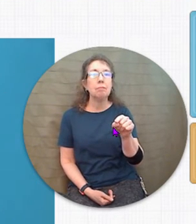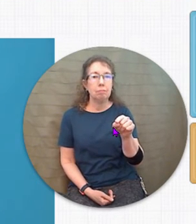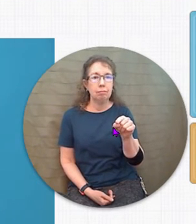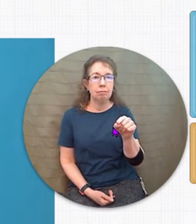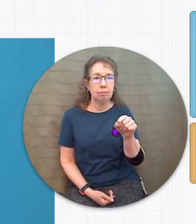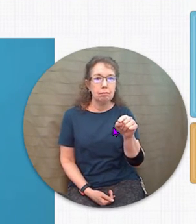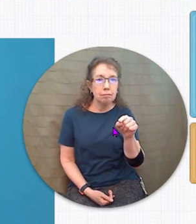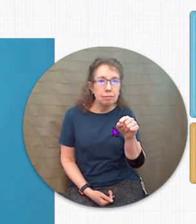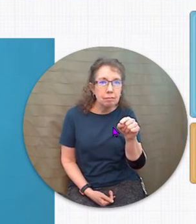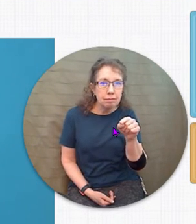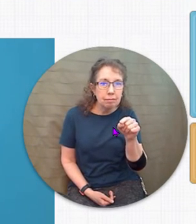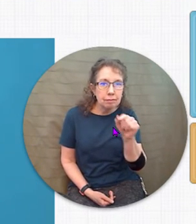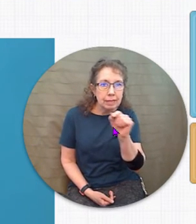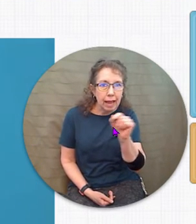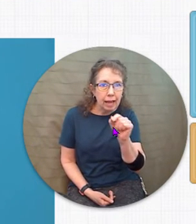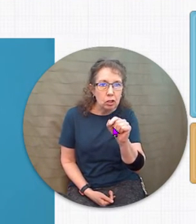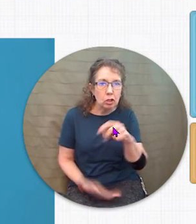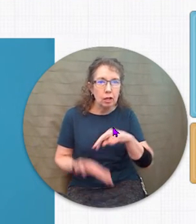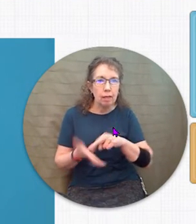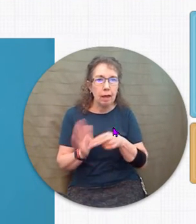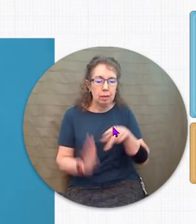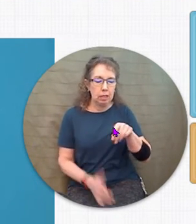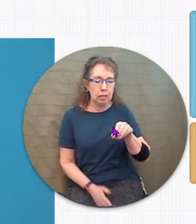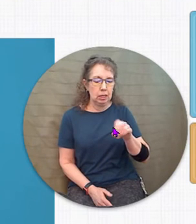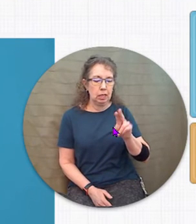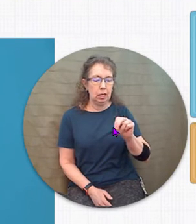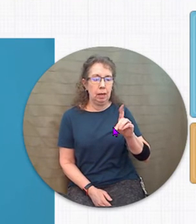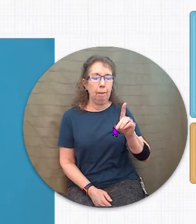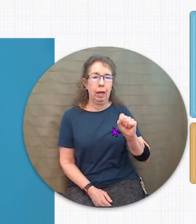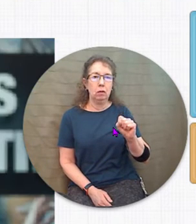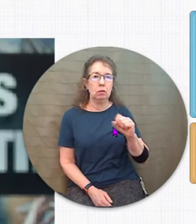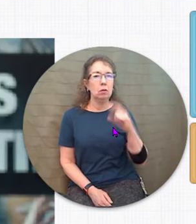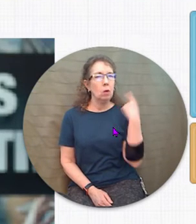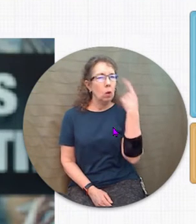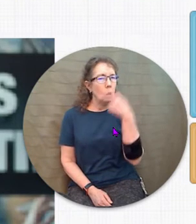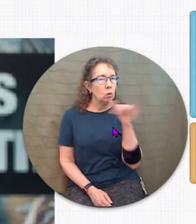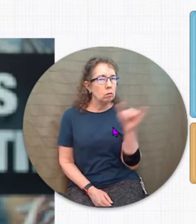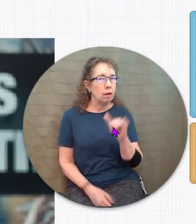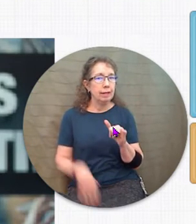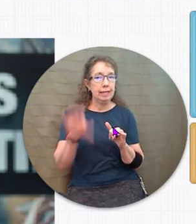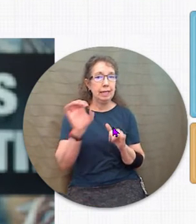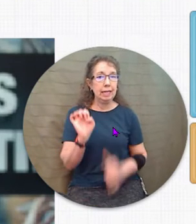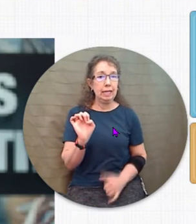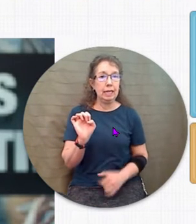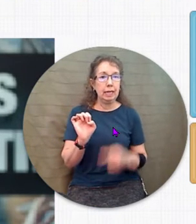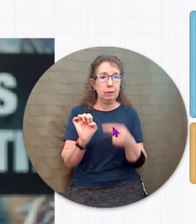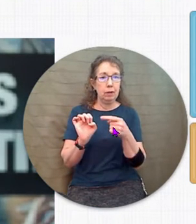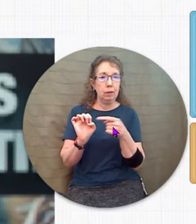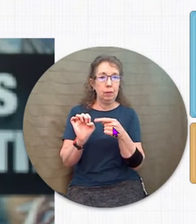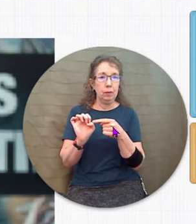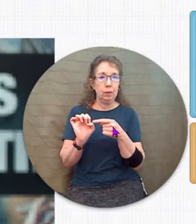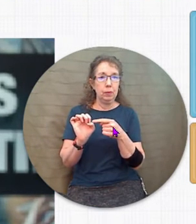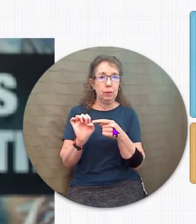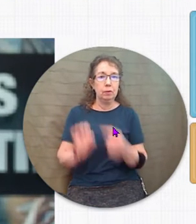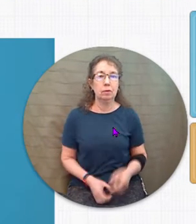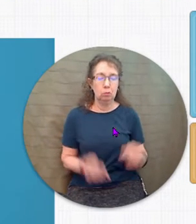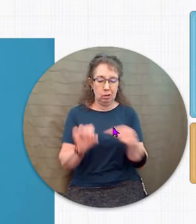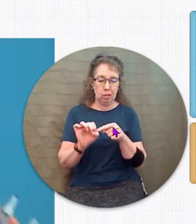little dash in the middle of it. So it kind of looks like an E that is like curly and small at the